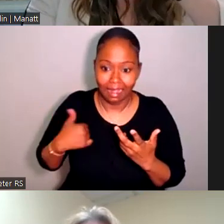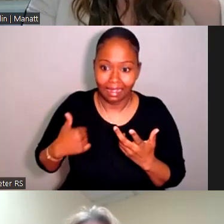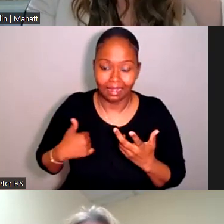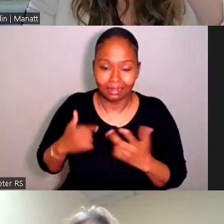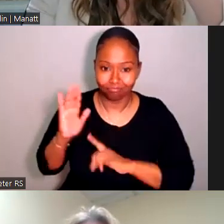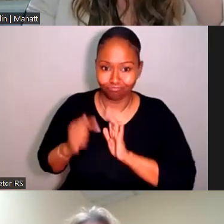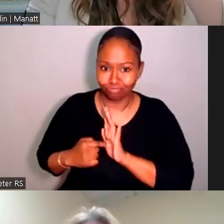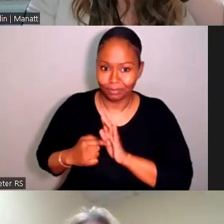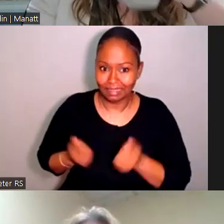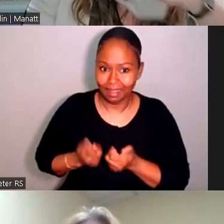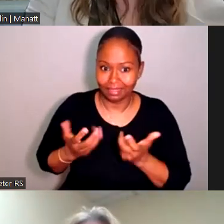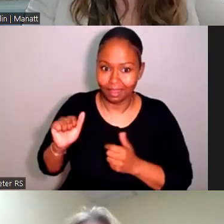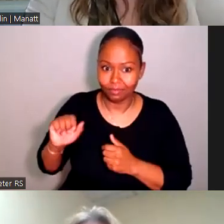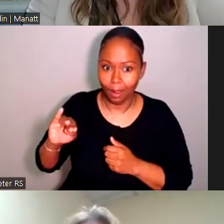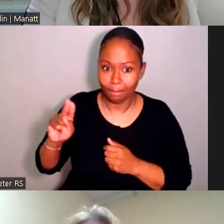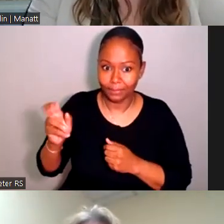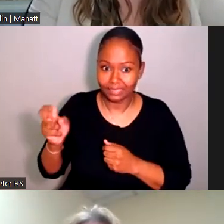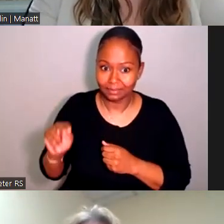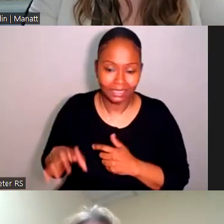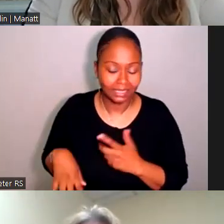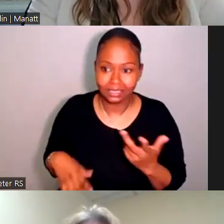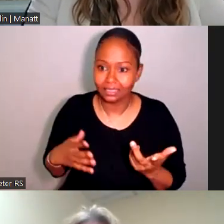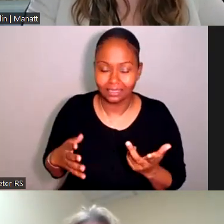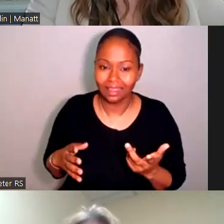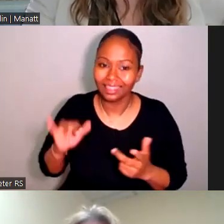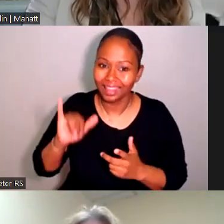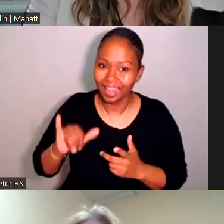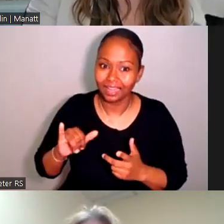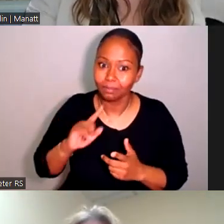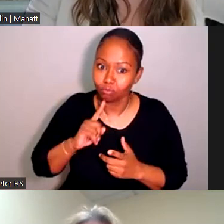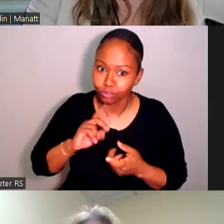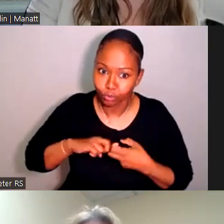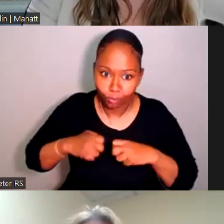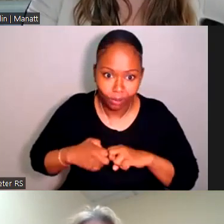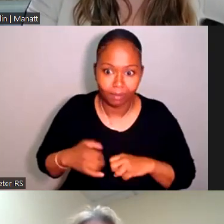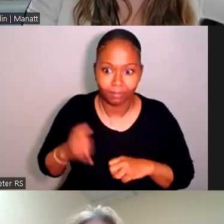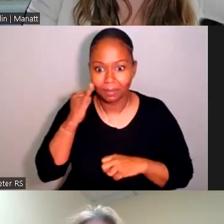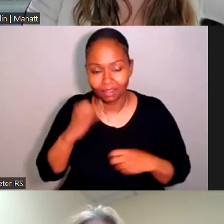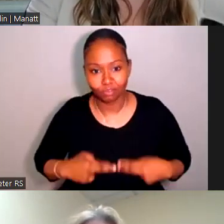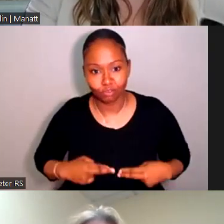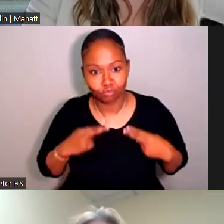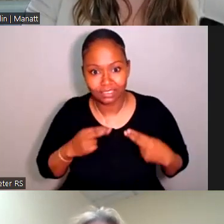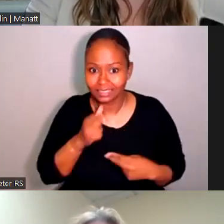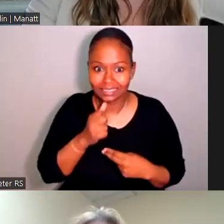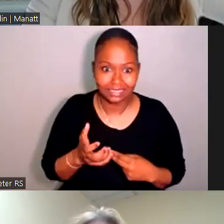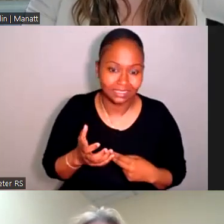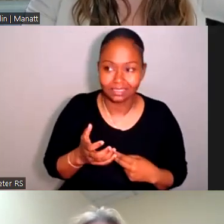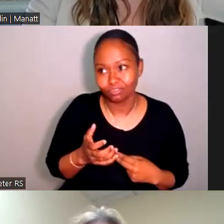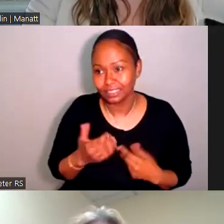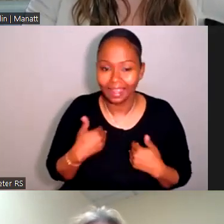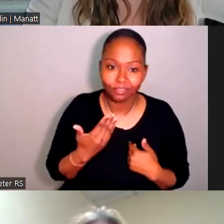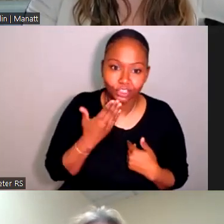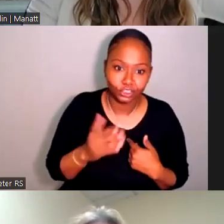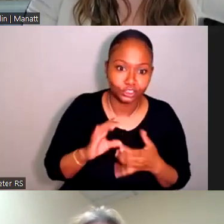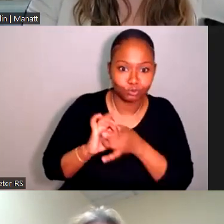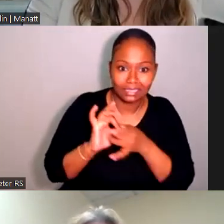designated person doesn't get along with other family member. They might leave out people that the resident would otherwise want. And in